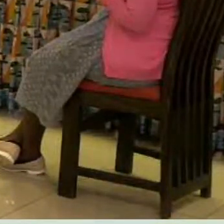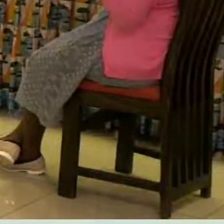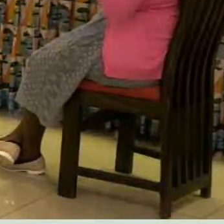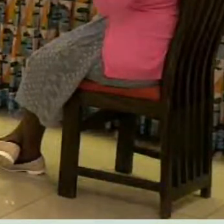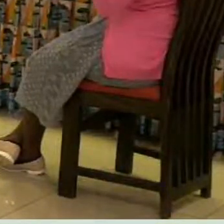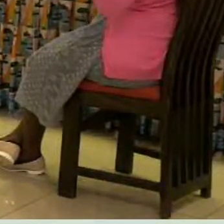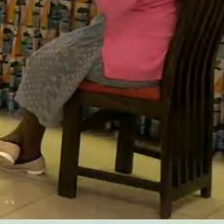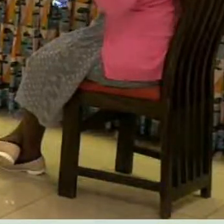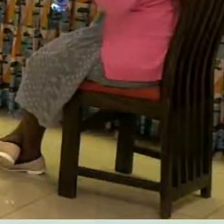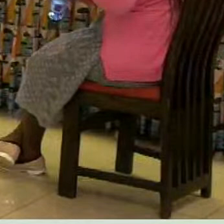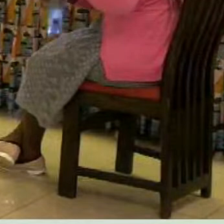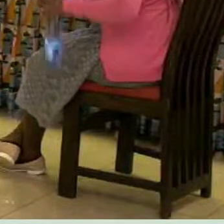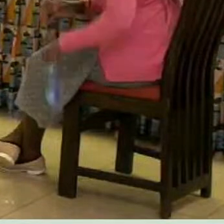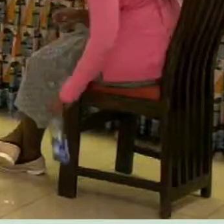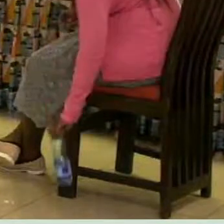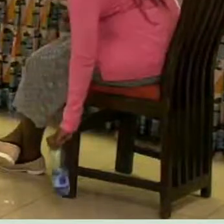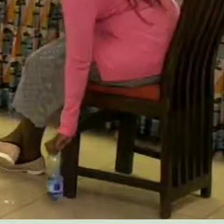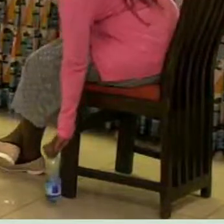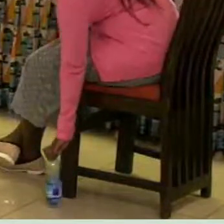Honorable DCRJ,